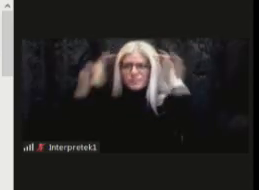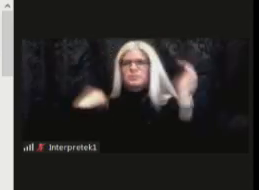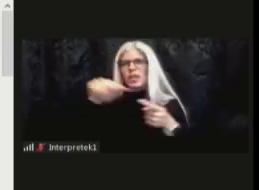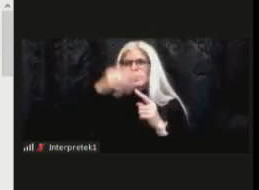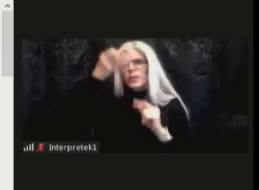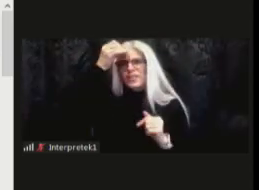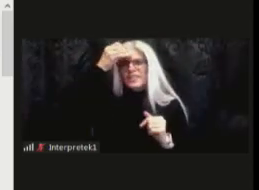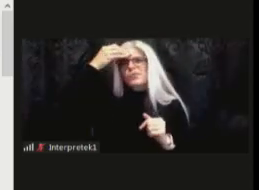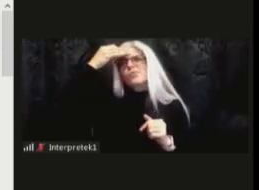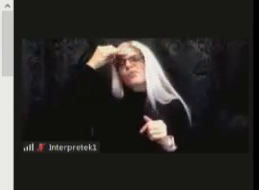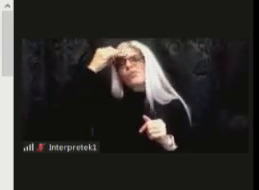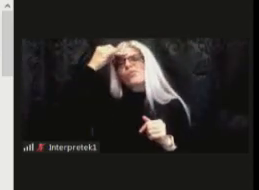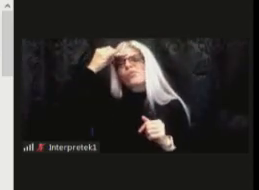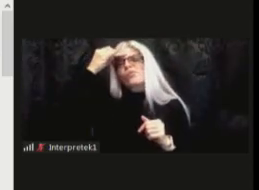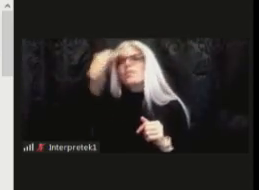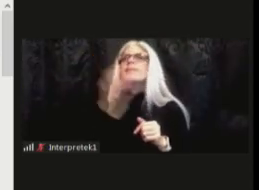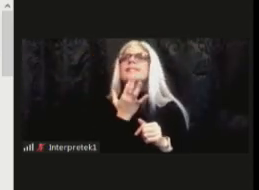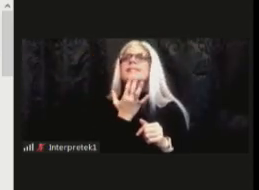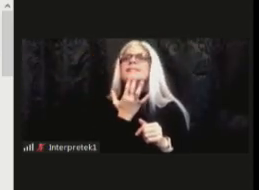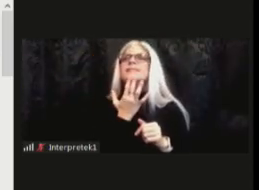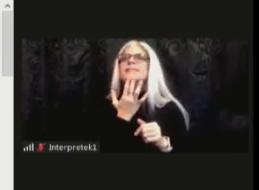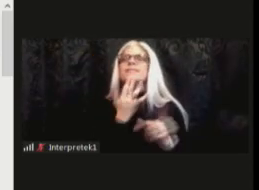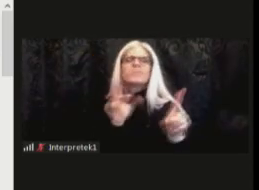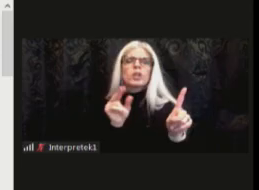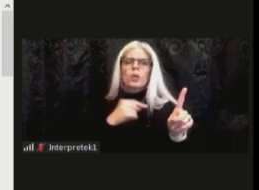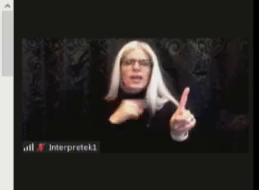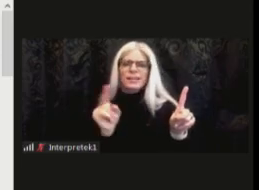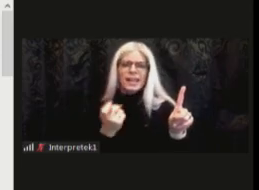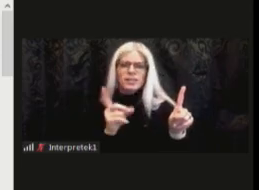there. Oh, no, that doesn't work.